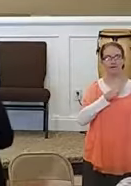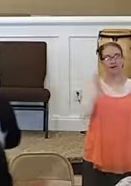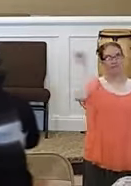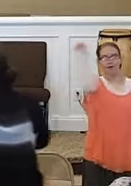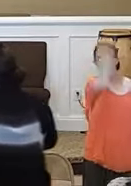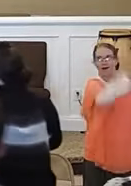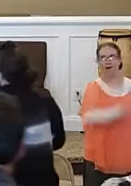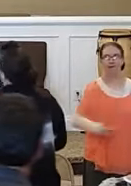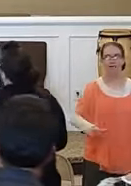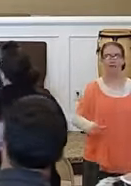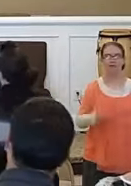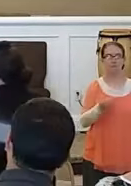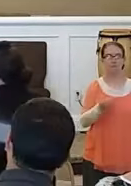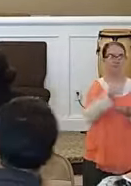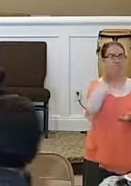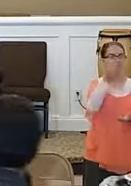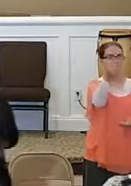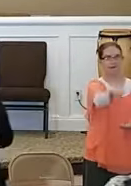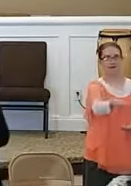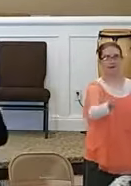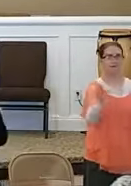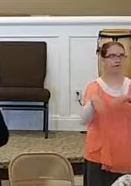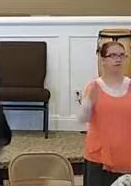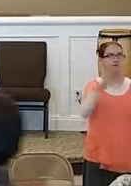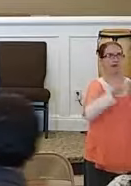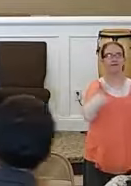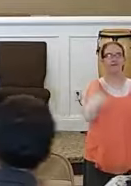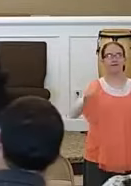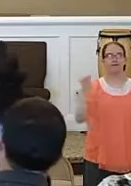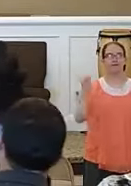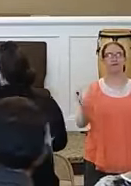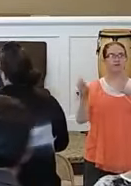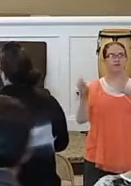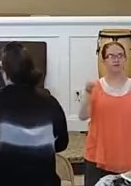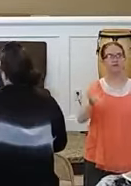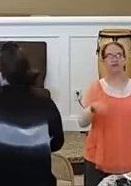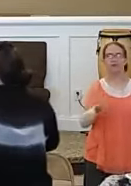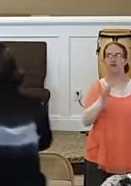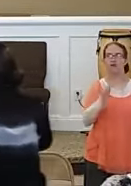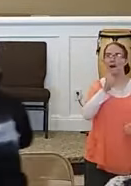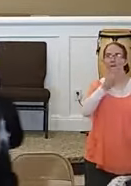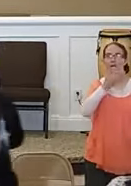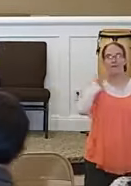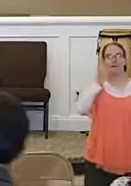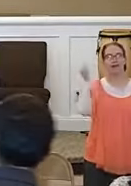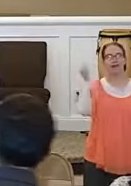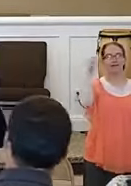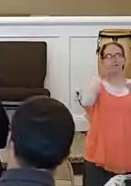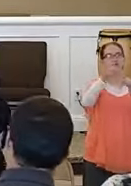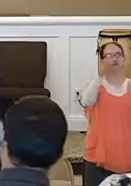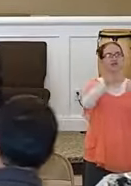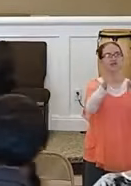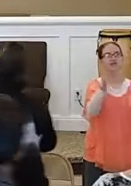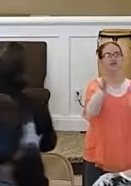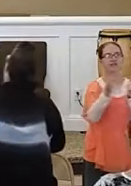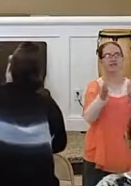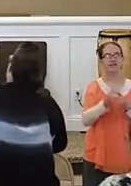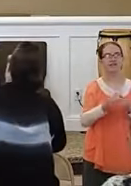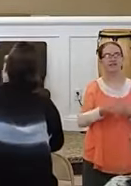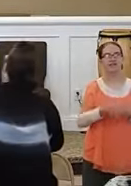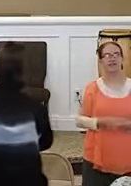forever spending money and doing everything she could do and was none the better until she touched Jesus.